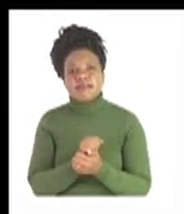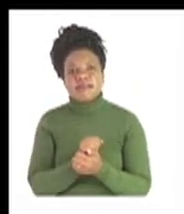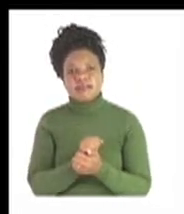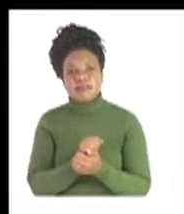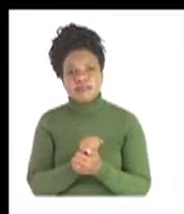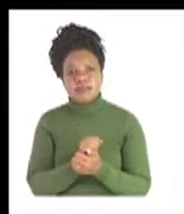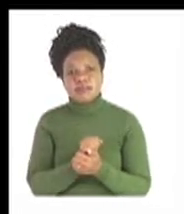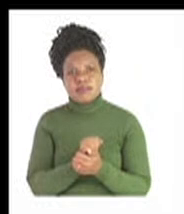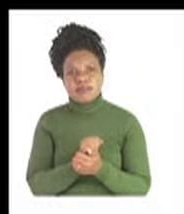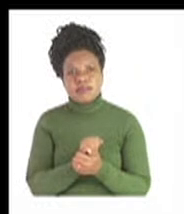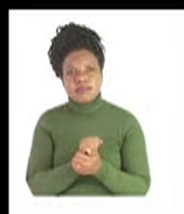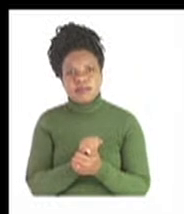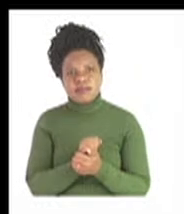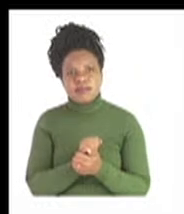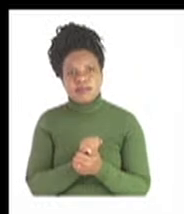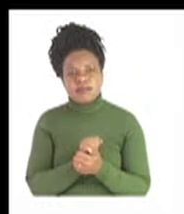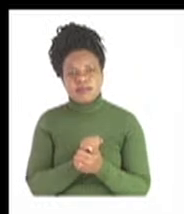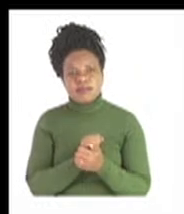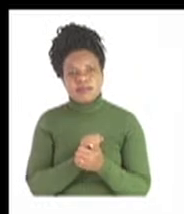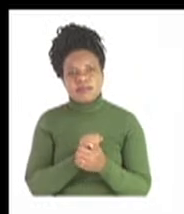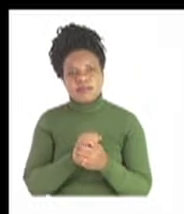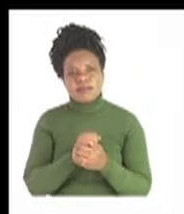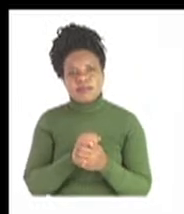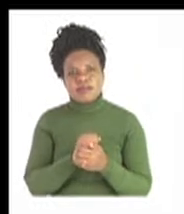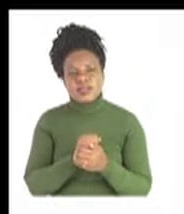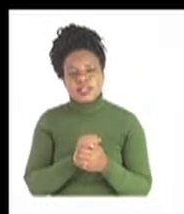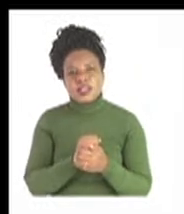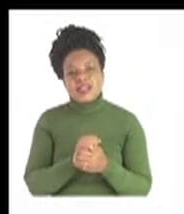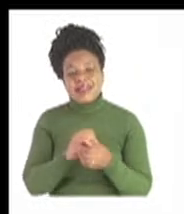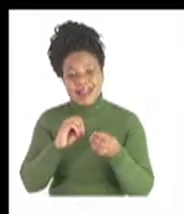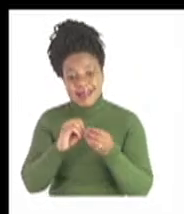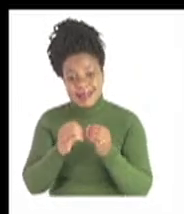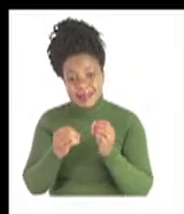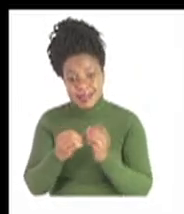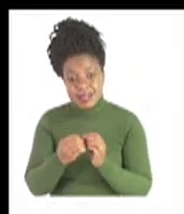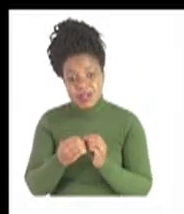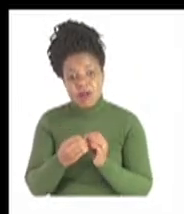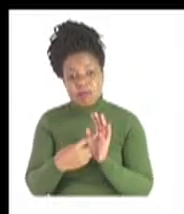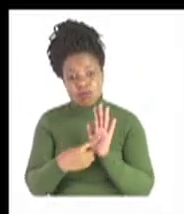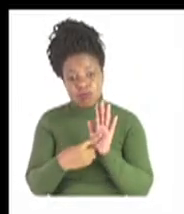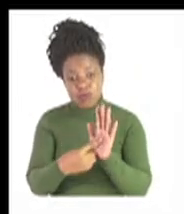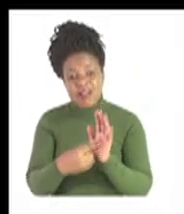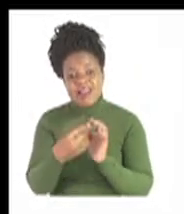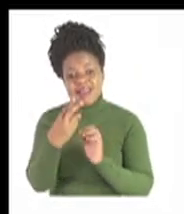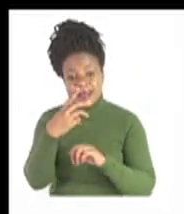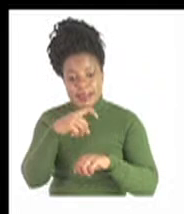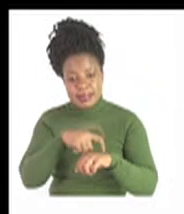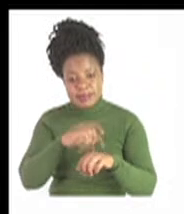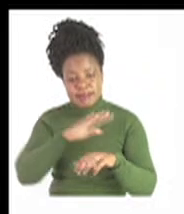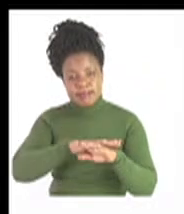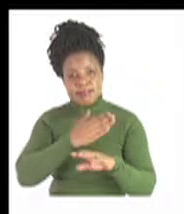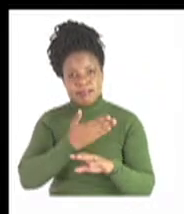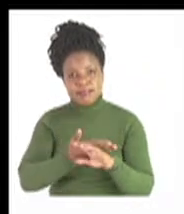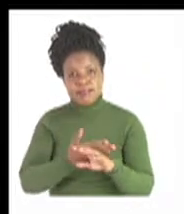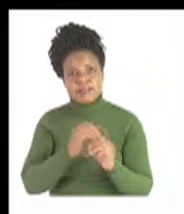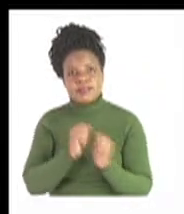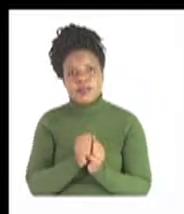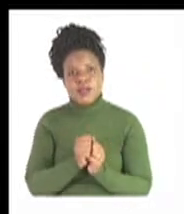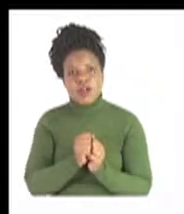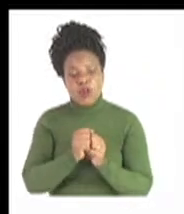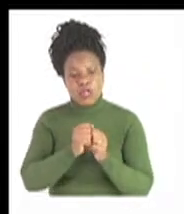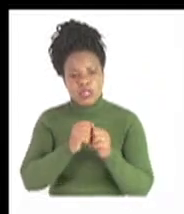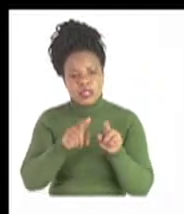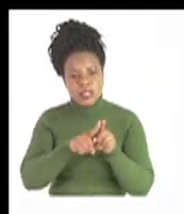again. So that number has to appear 3 times. For example, there are